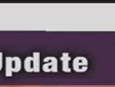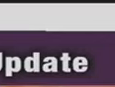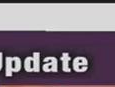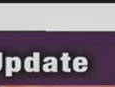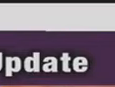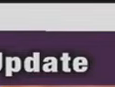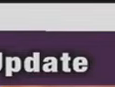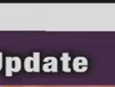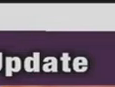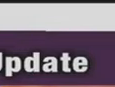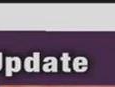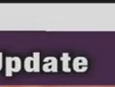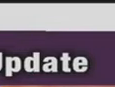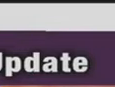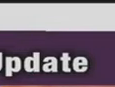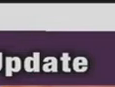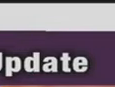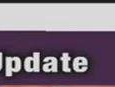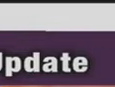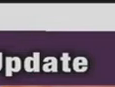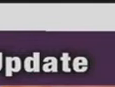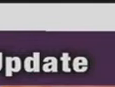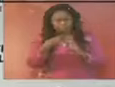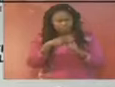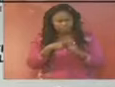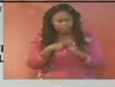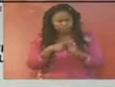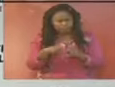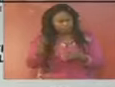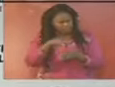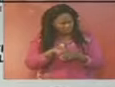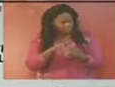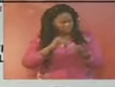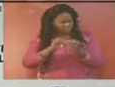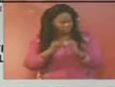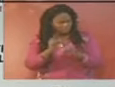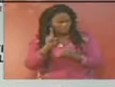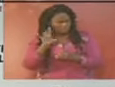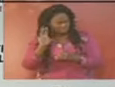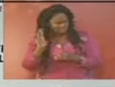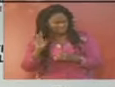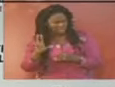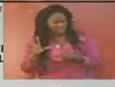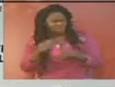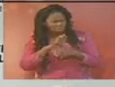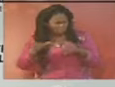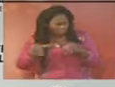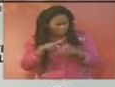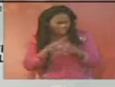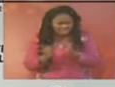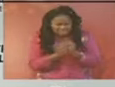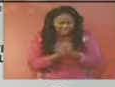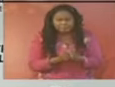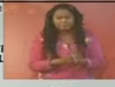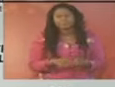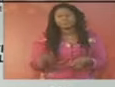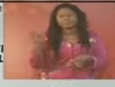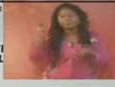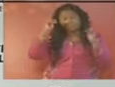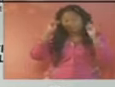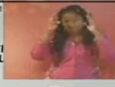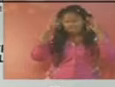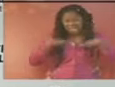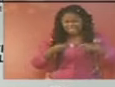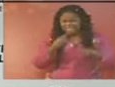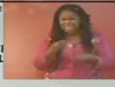centers? Okay, Janelle, you're mixing up two things. So please ask your question. Are you asking if the numbers from